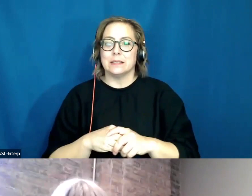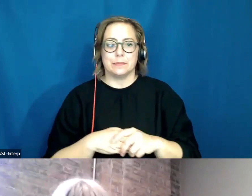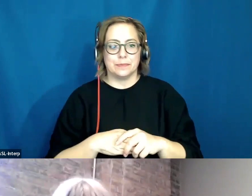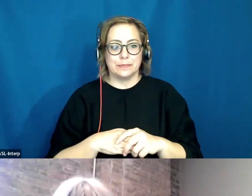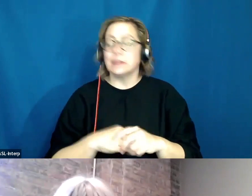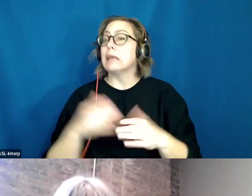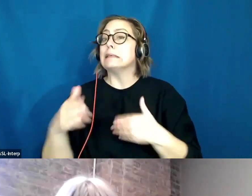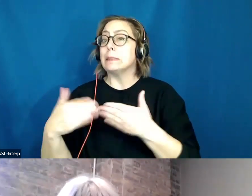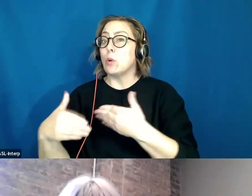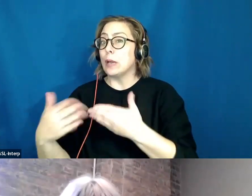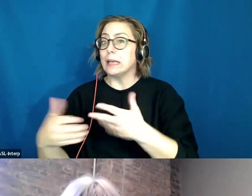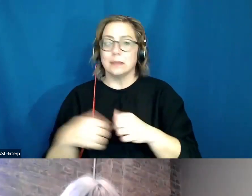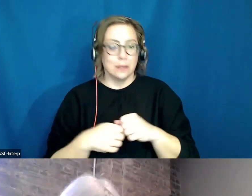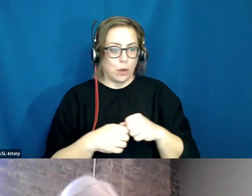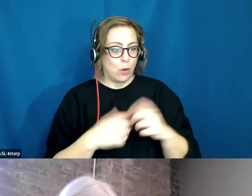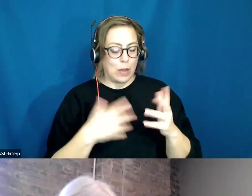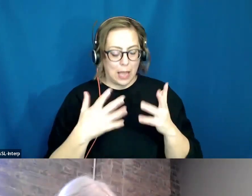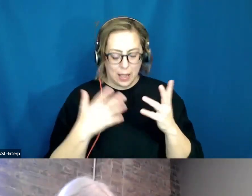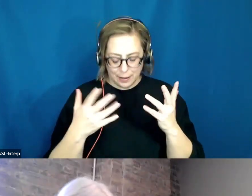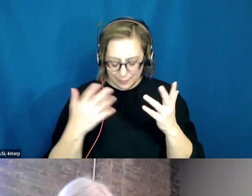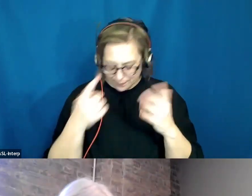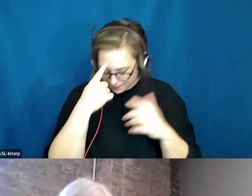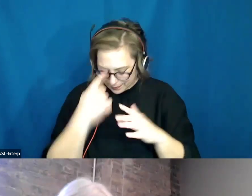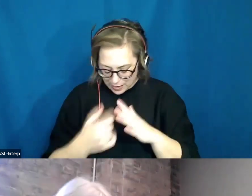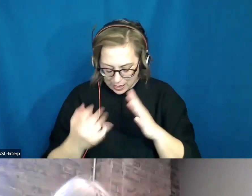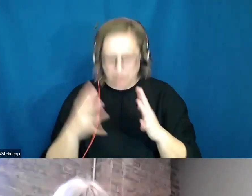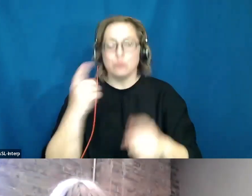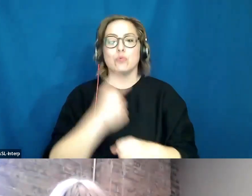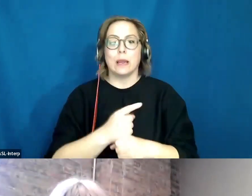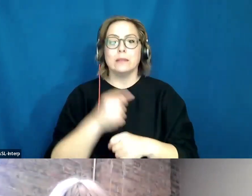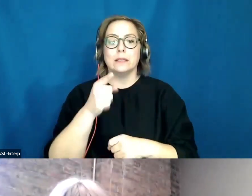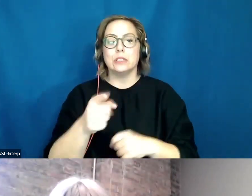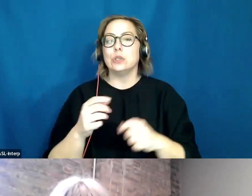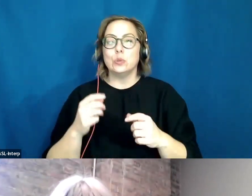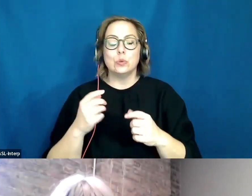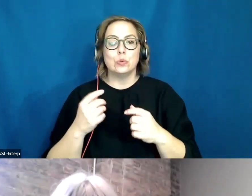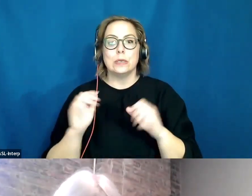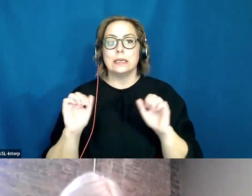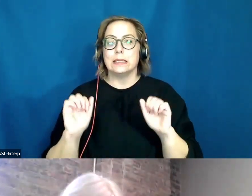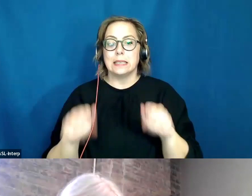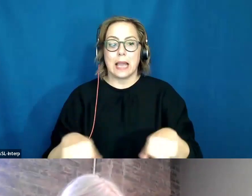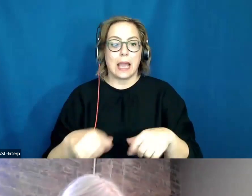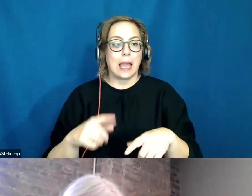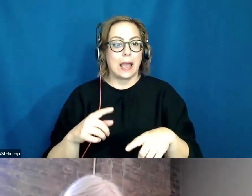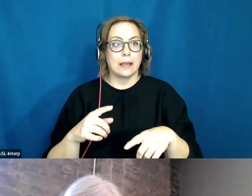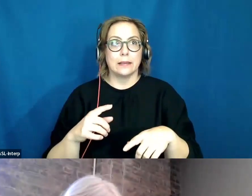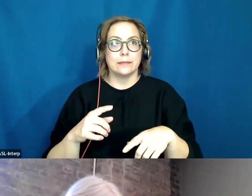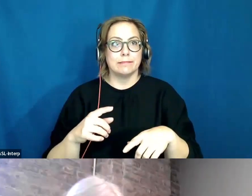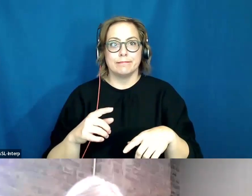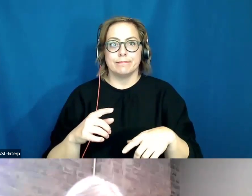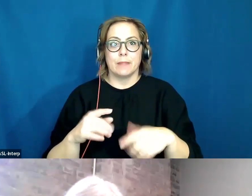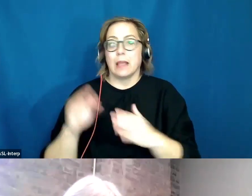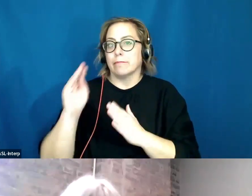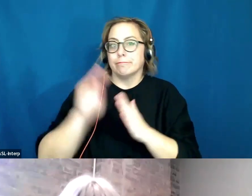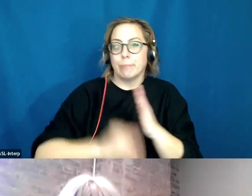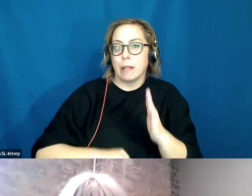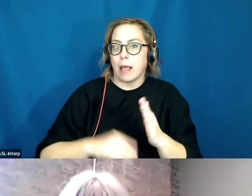keep going. Sorry. I'll just finish by saying, yeah, you can be supported